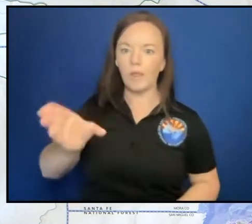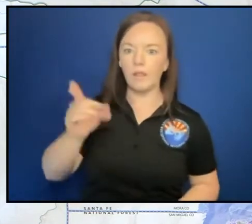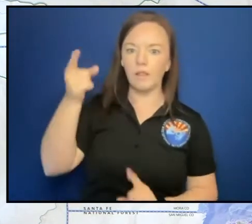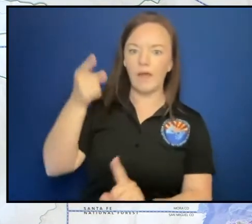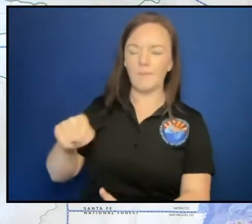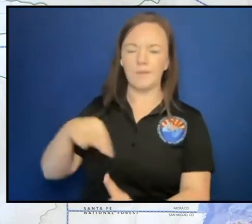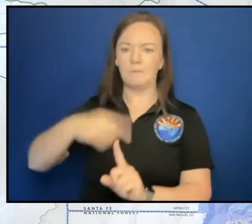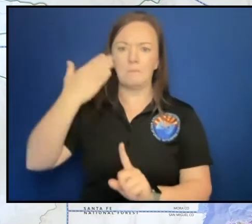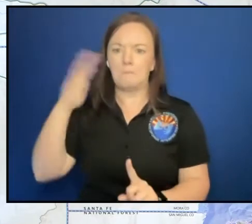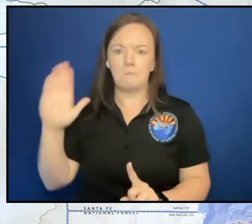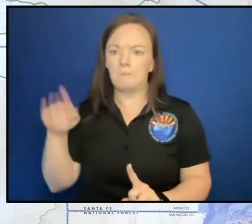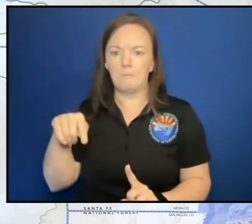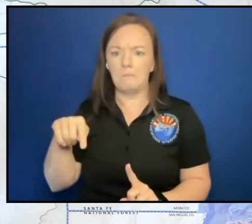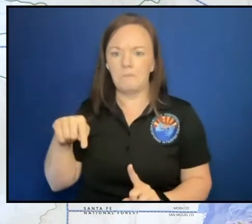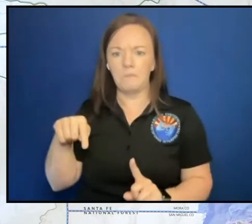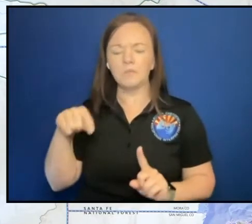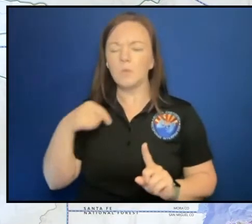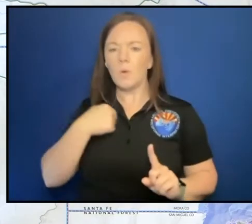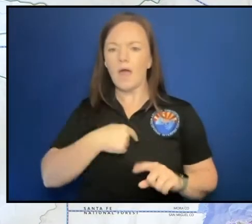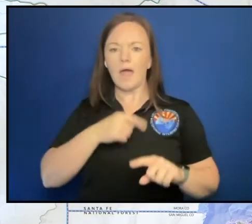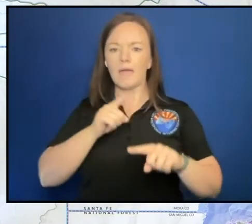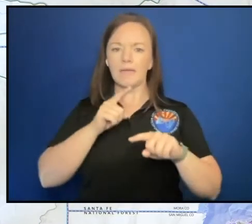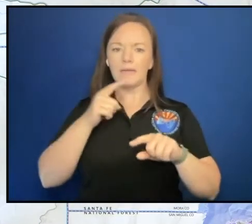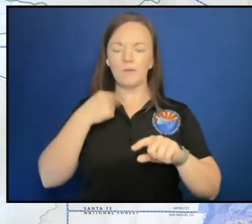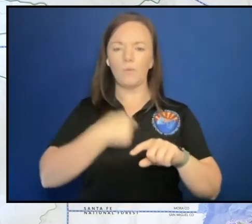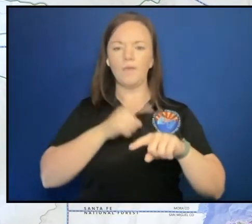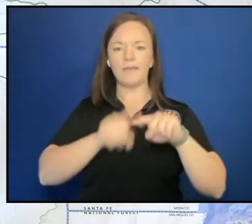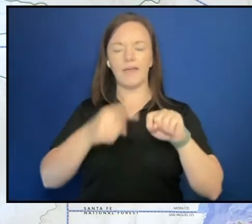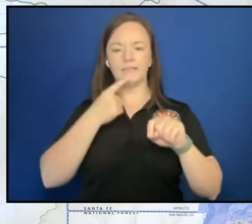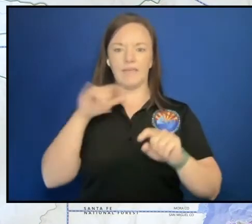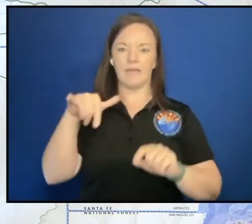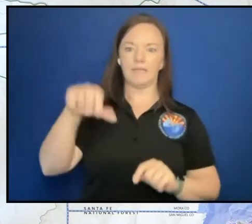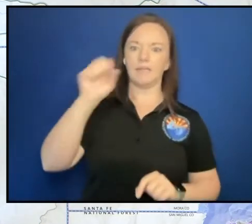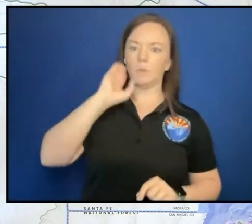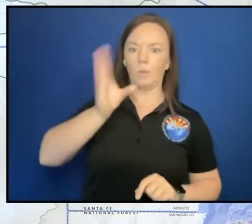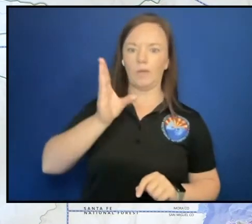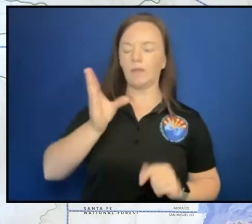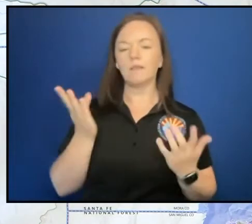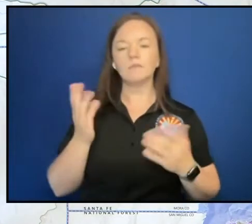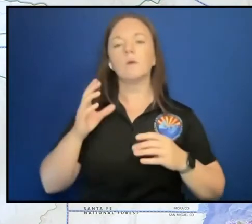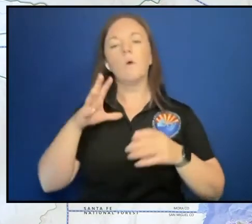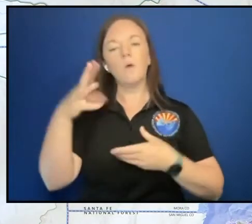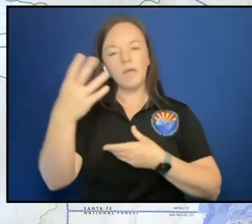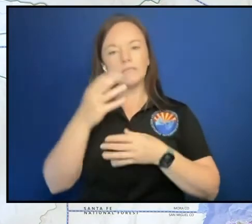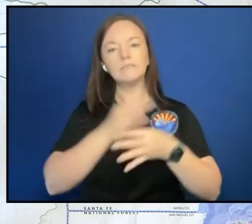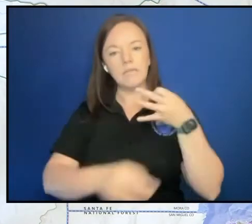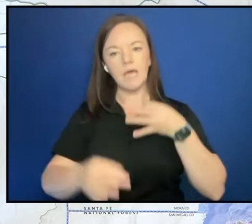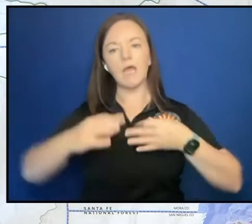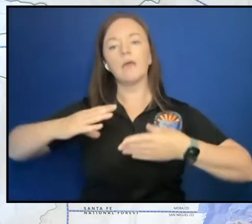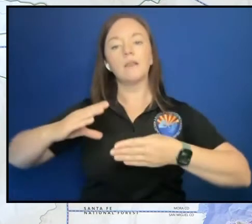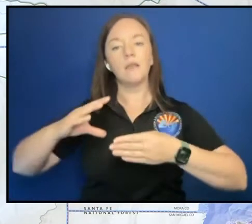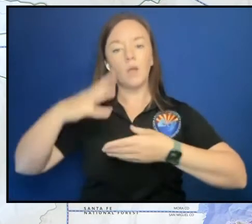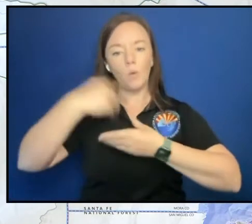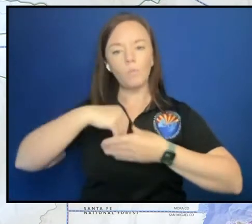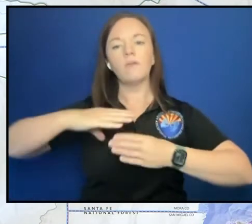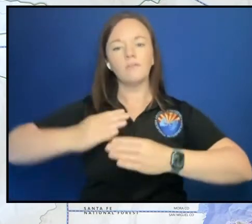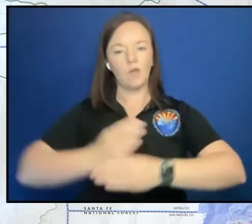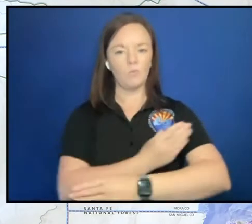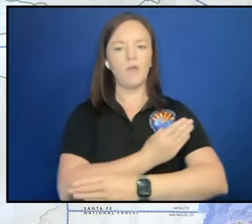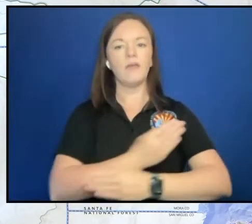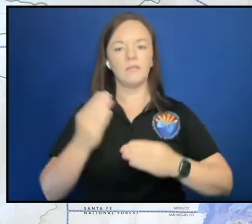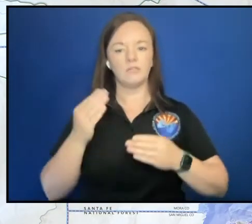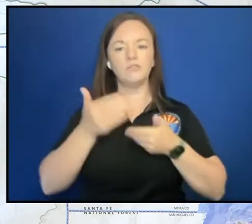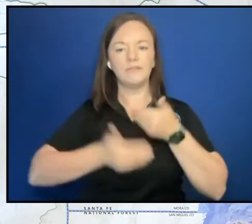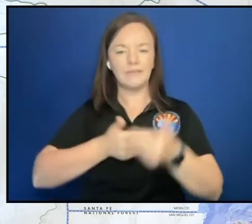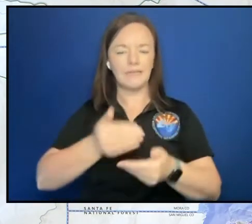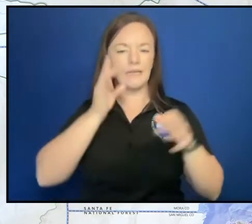this is what's gonna occur? So think about that range of possibilities when you're out there today. Yeah, it